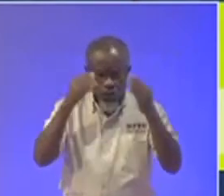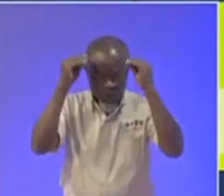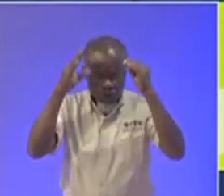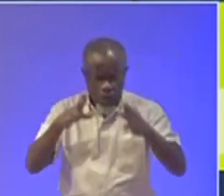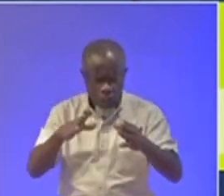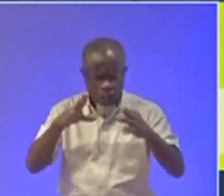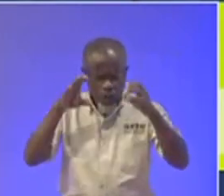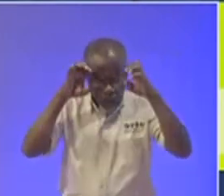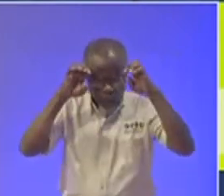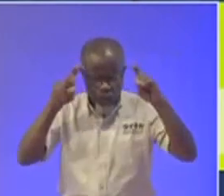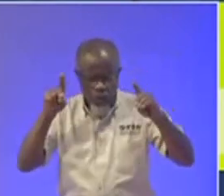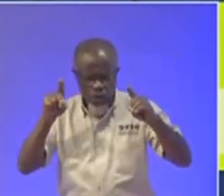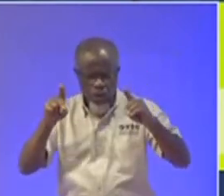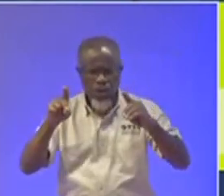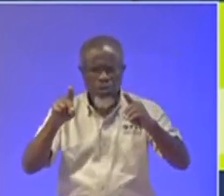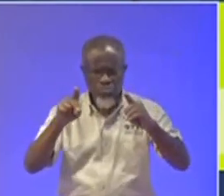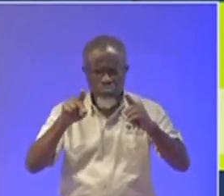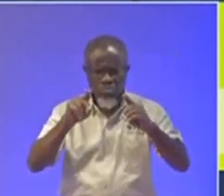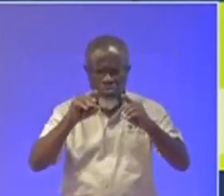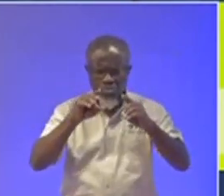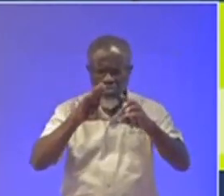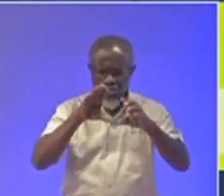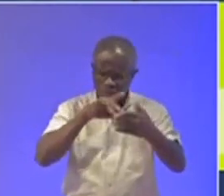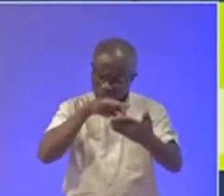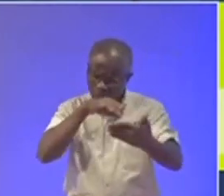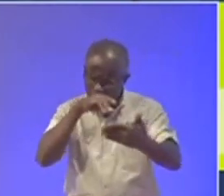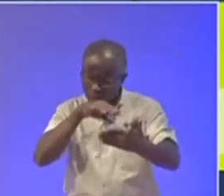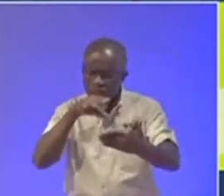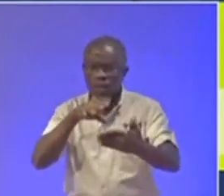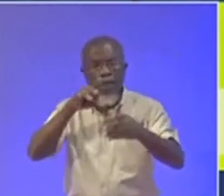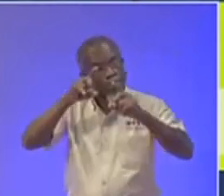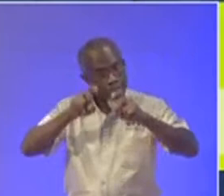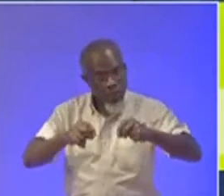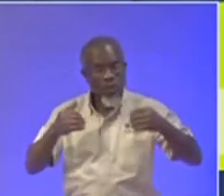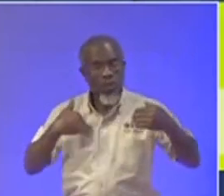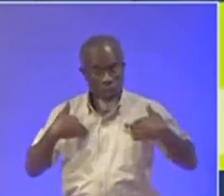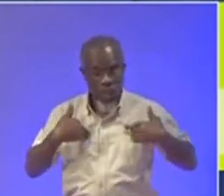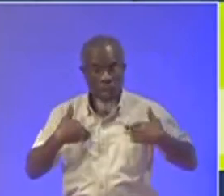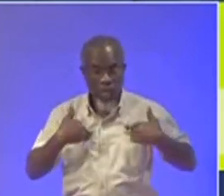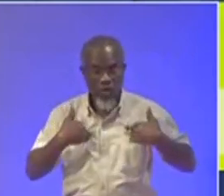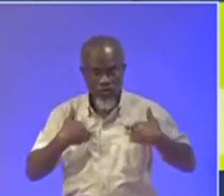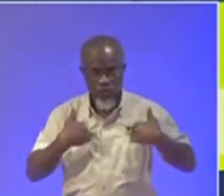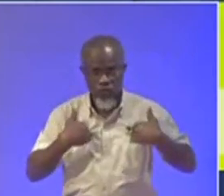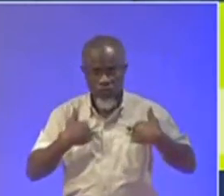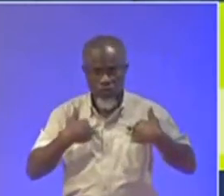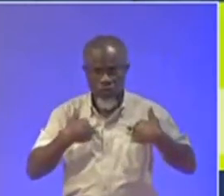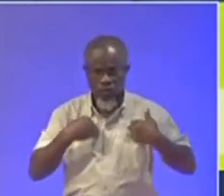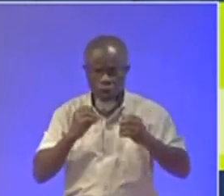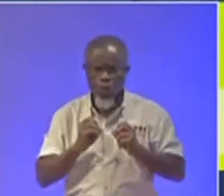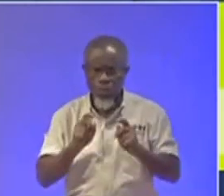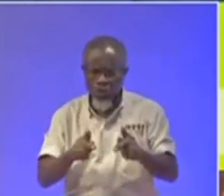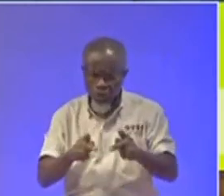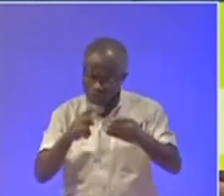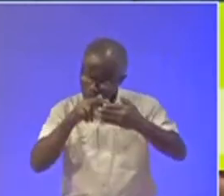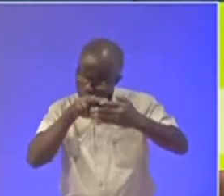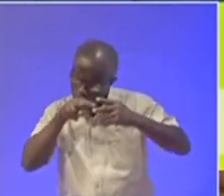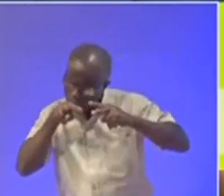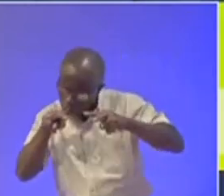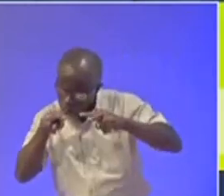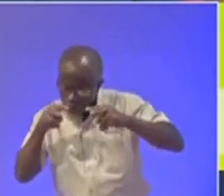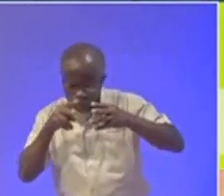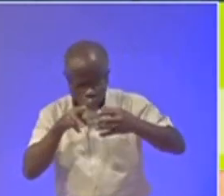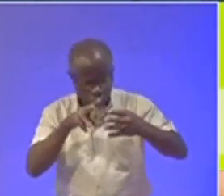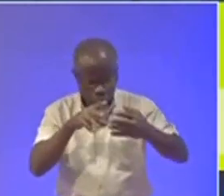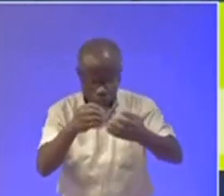to have quality courses in assessment, being able to look at the data and know how to read that information and know what to